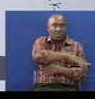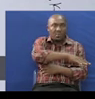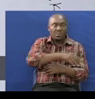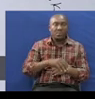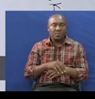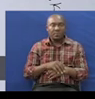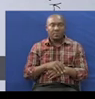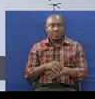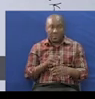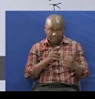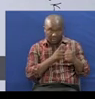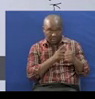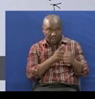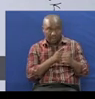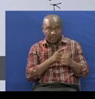and